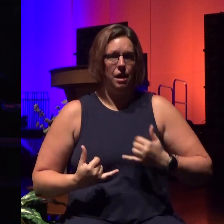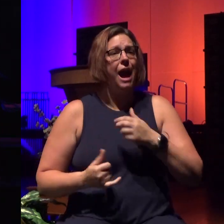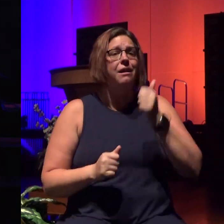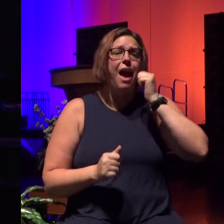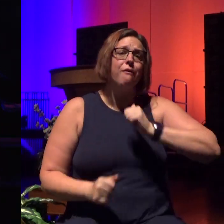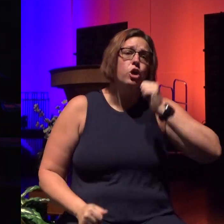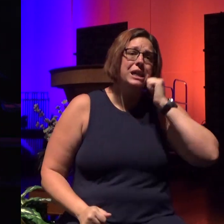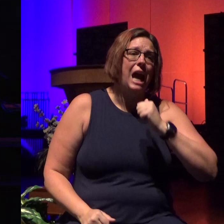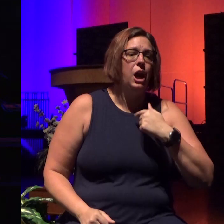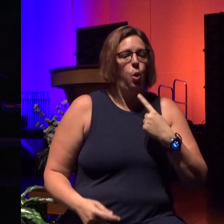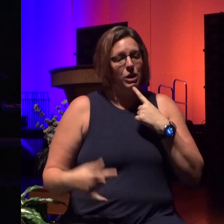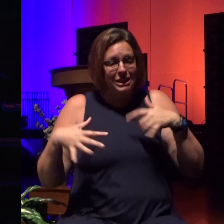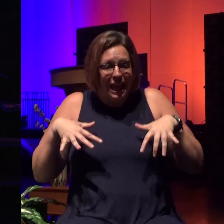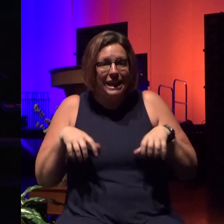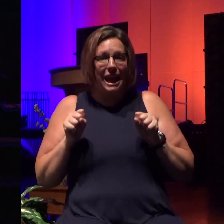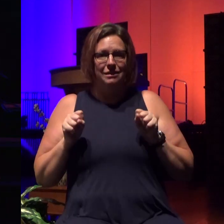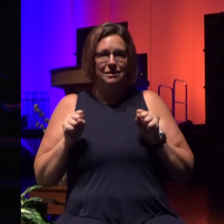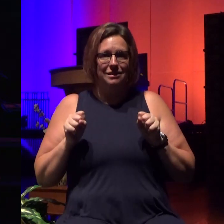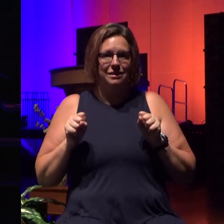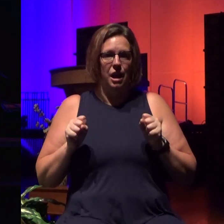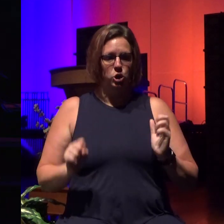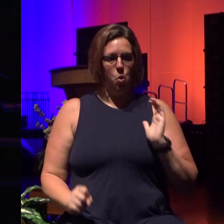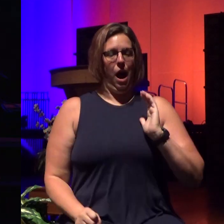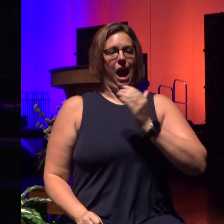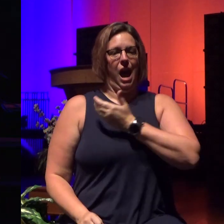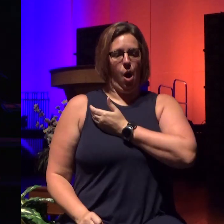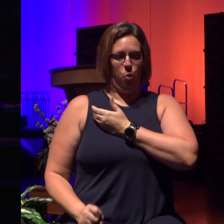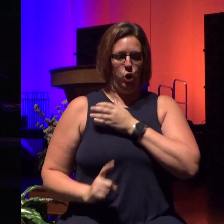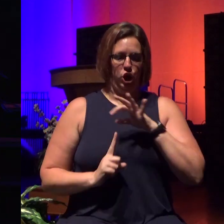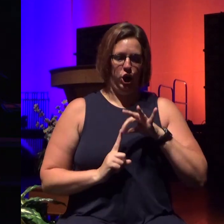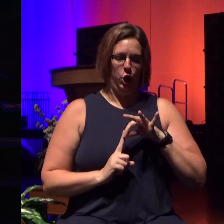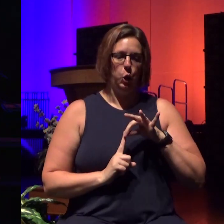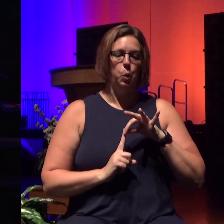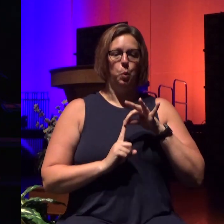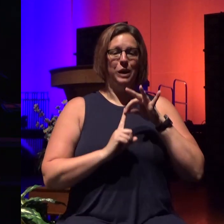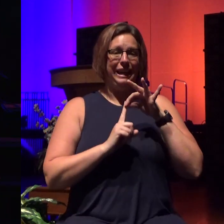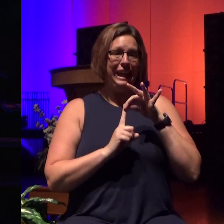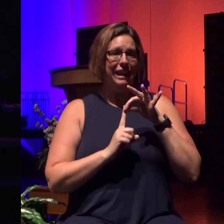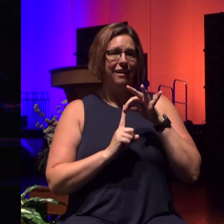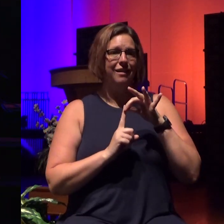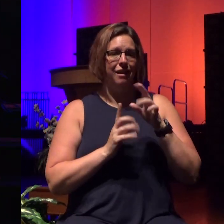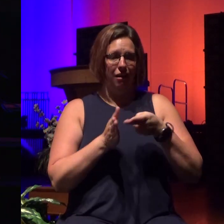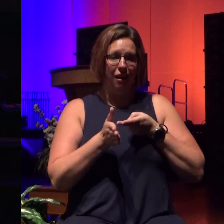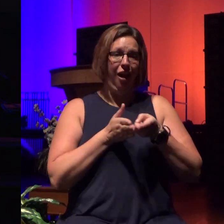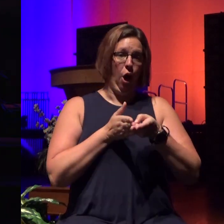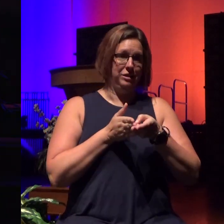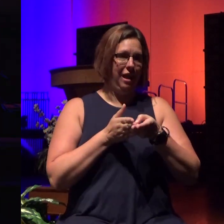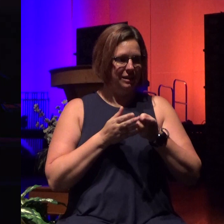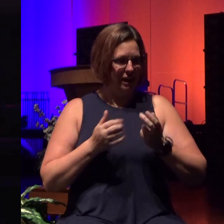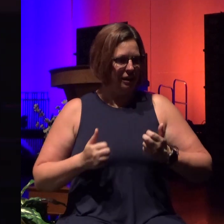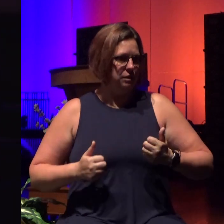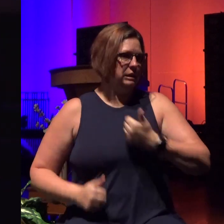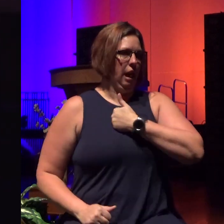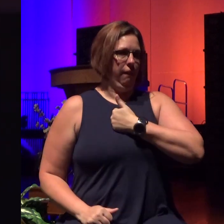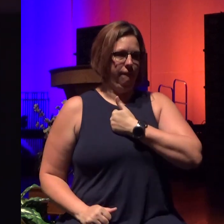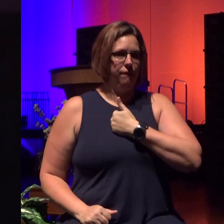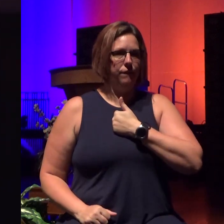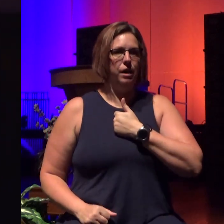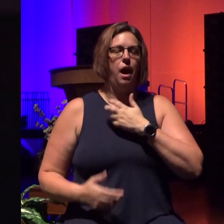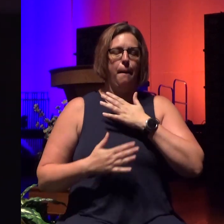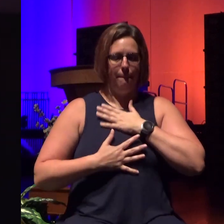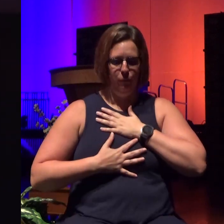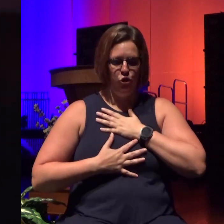to say yes to our unique, authentic self, to breathe in and